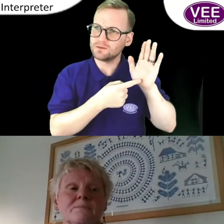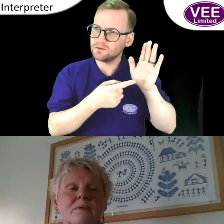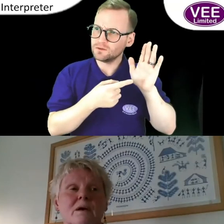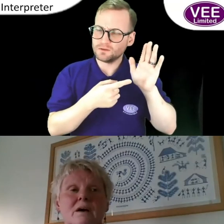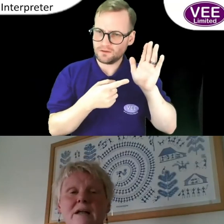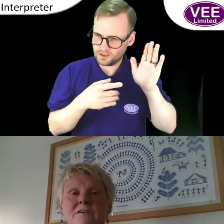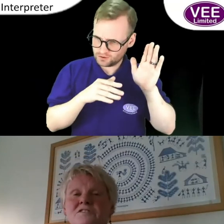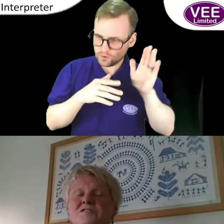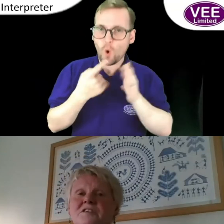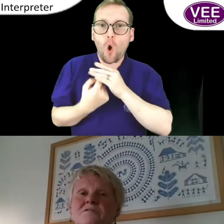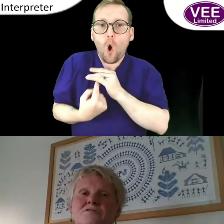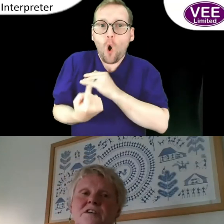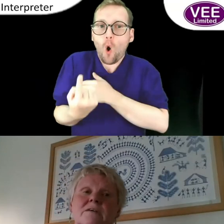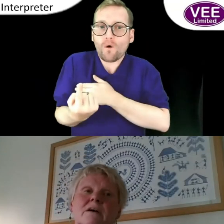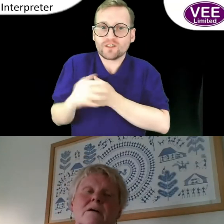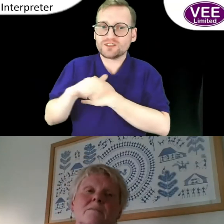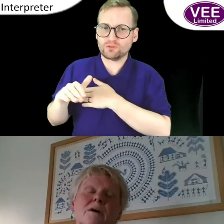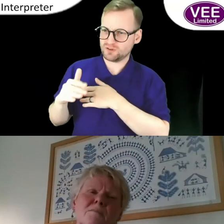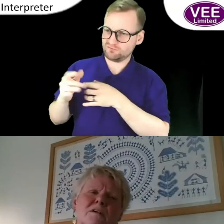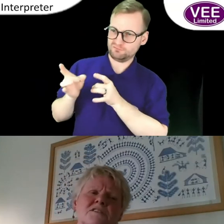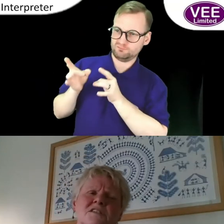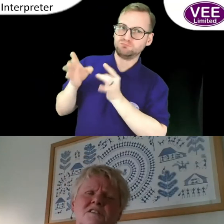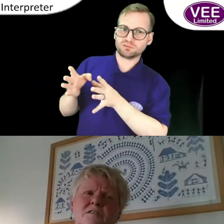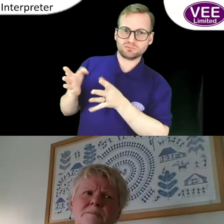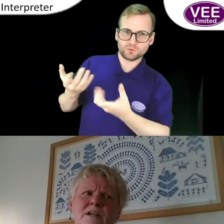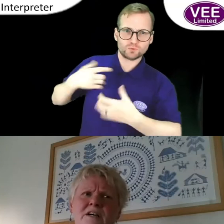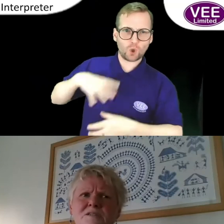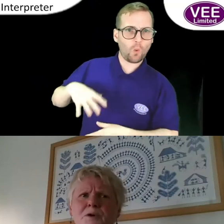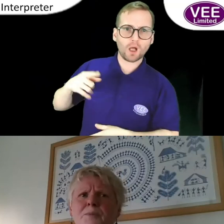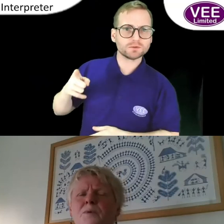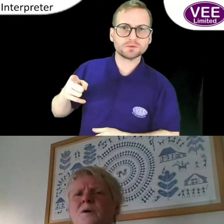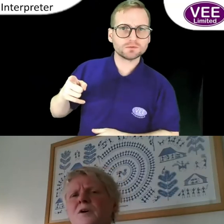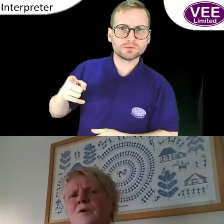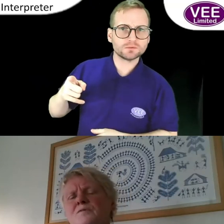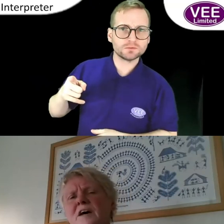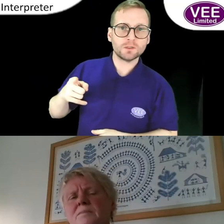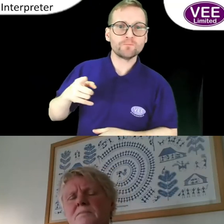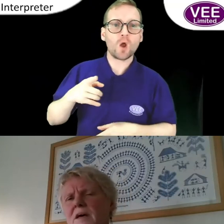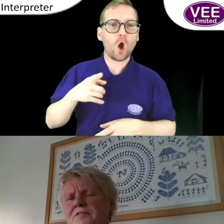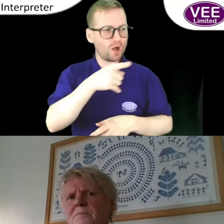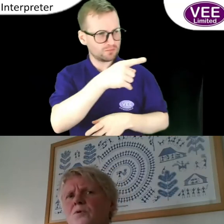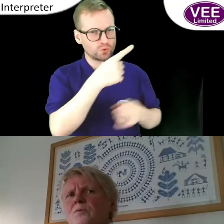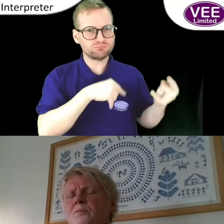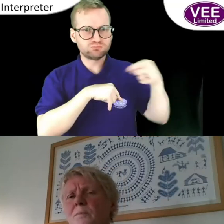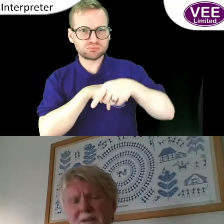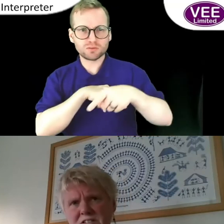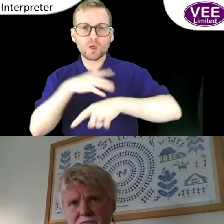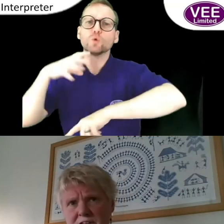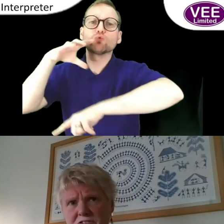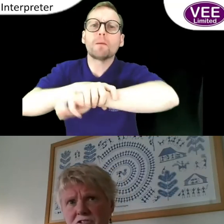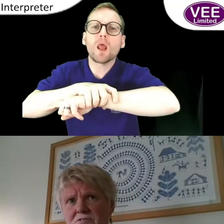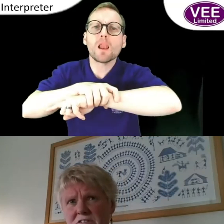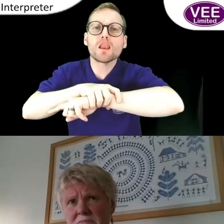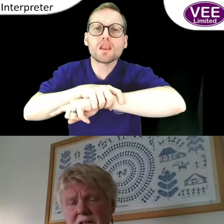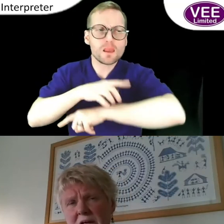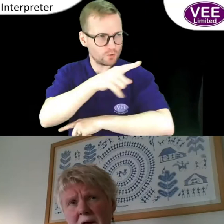being allowed into the country, policies that criminalize people who have done nothing more than want better for